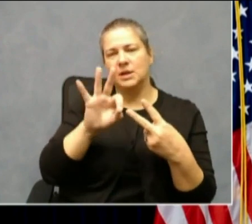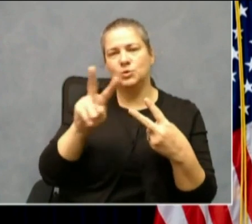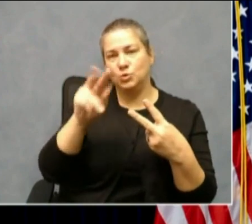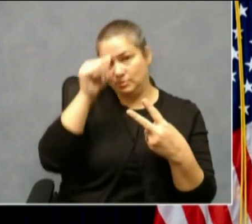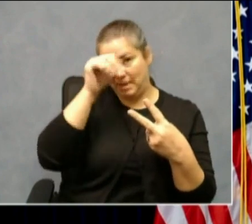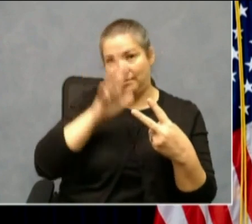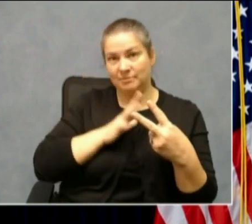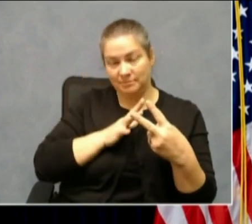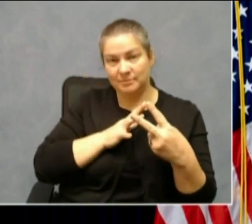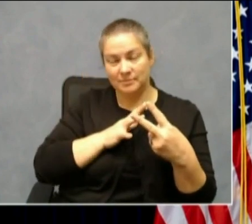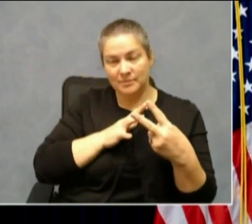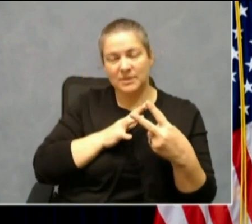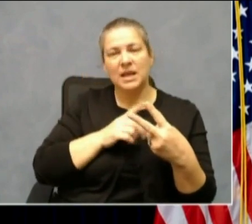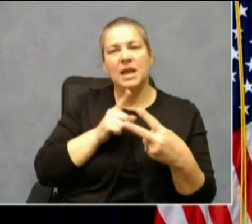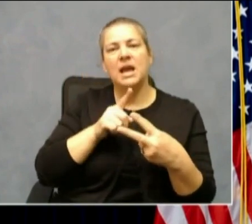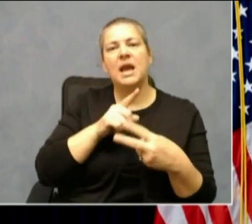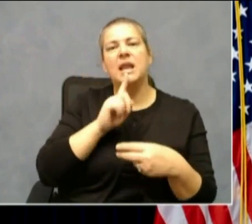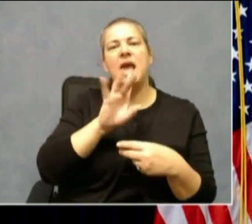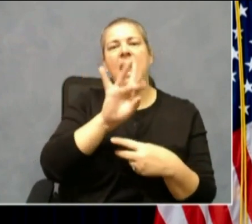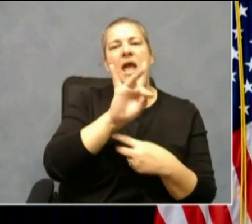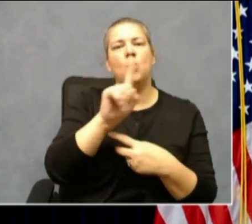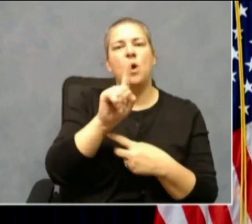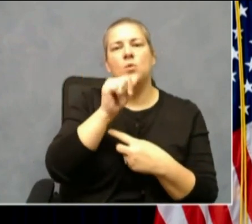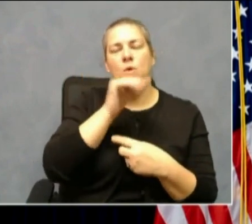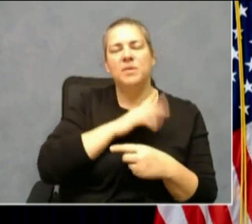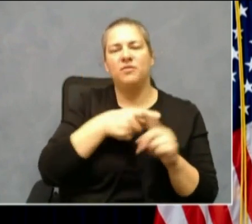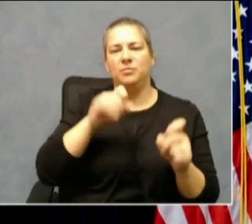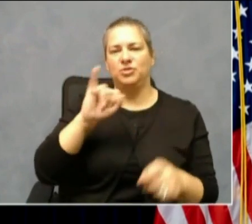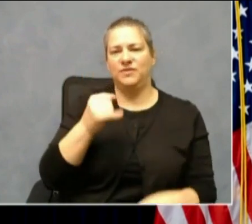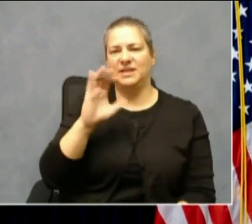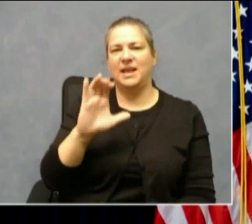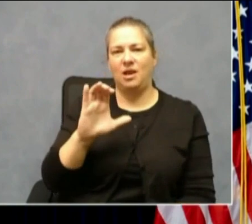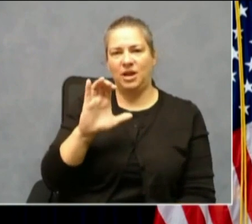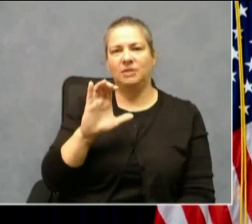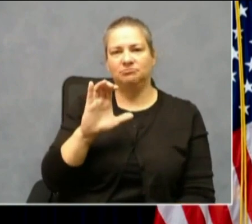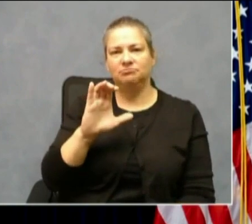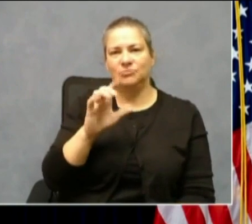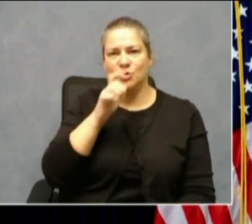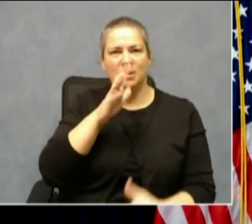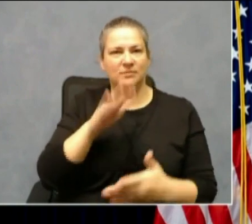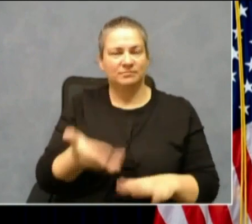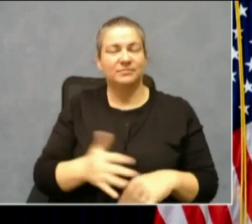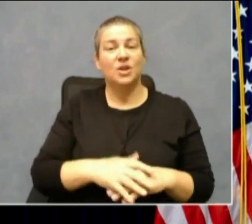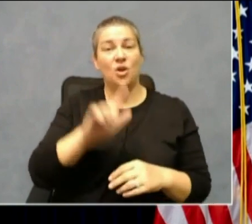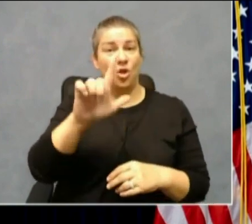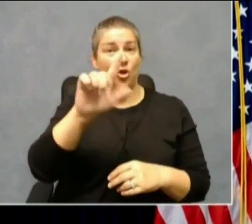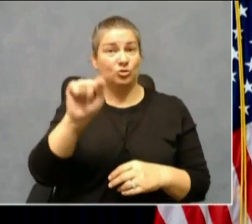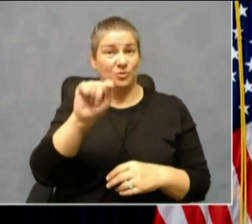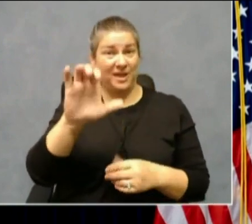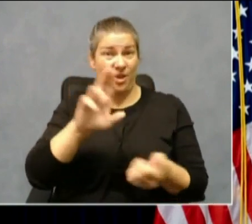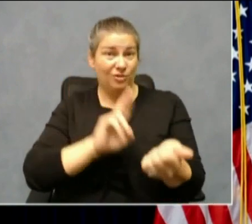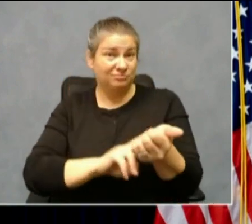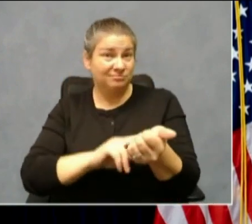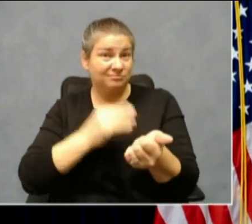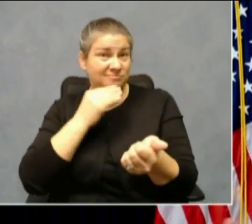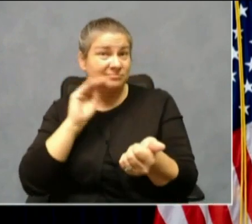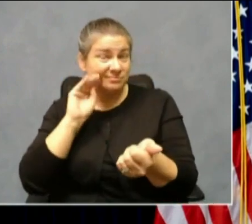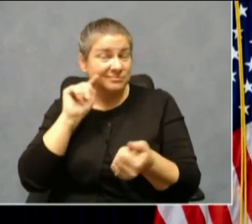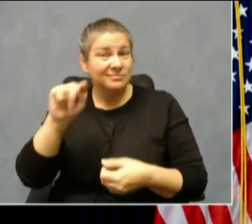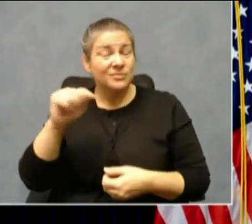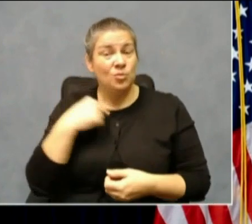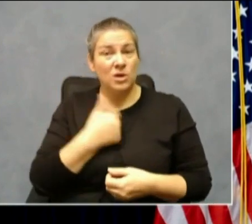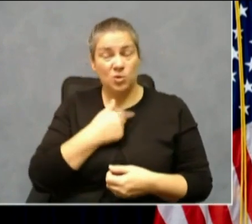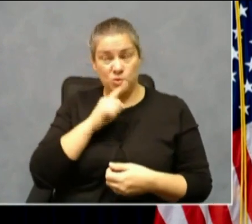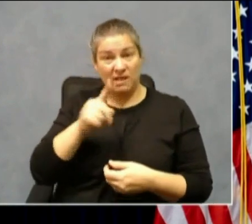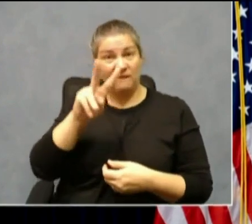and an 81-year-old woman from Jefferson County. Long-term care facilities, where we had the virus really tamped down, but so